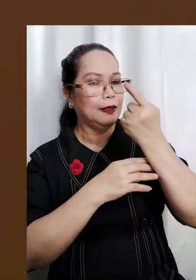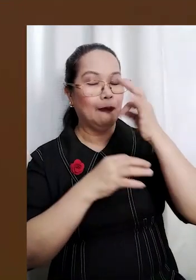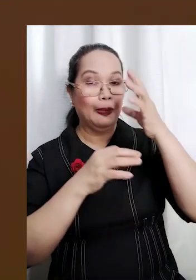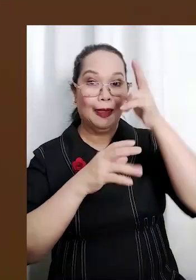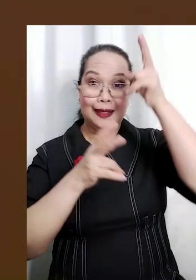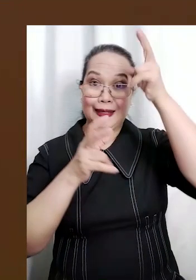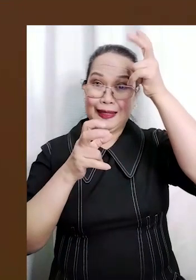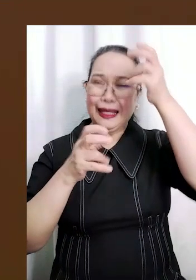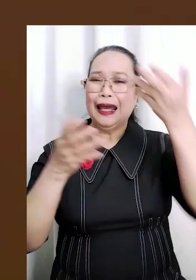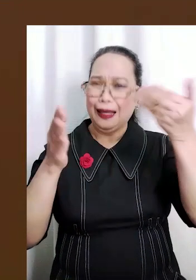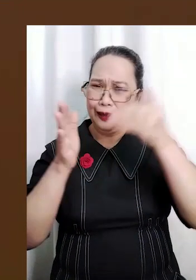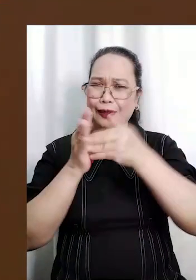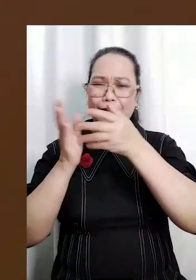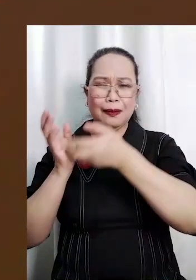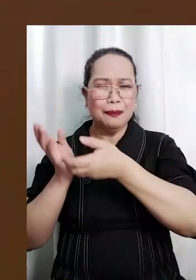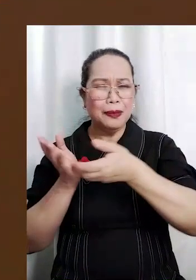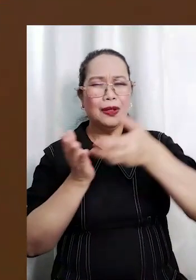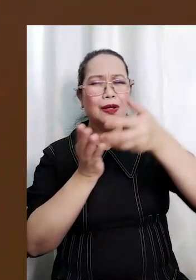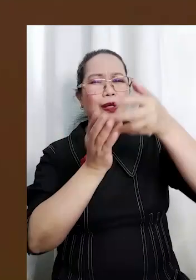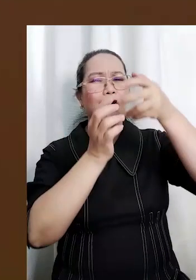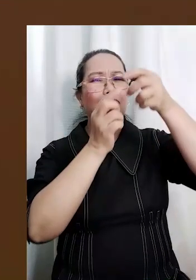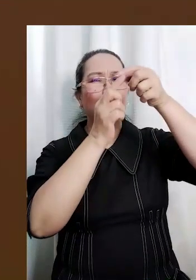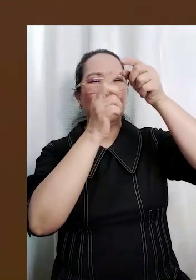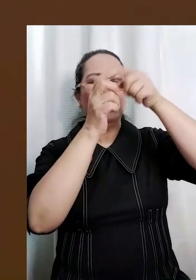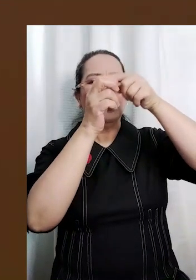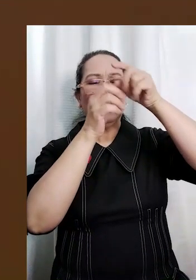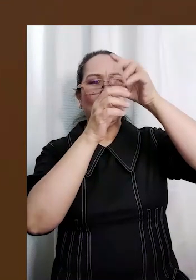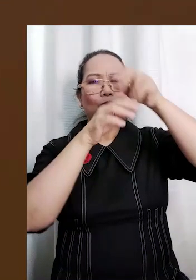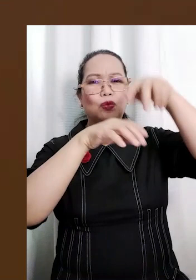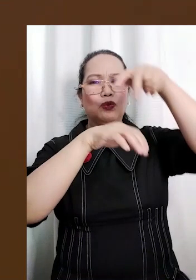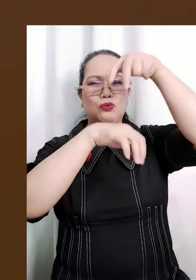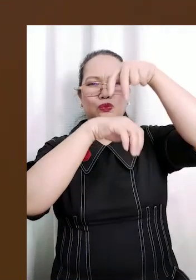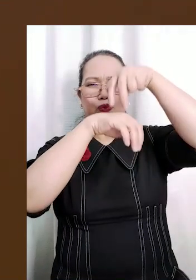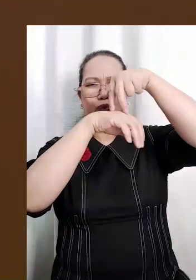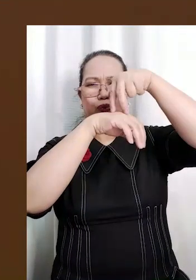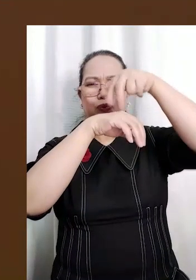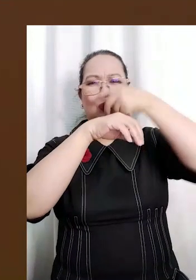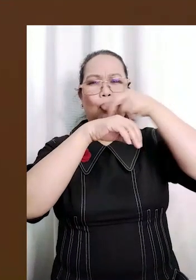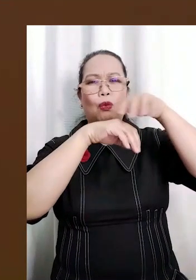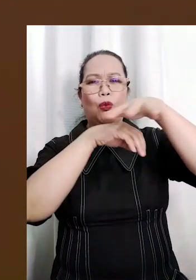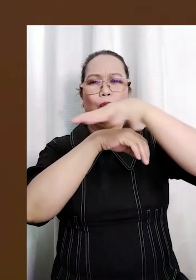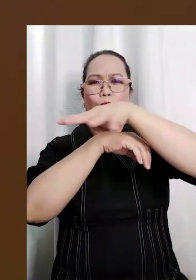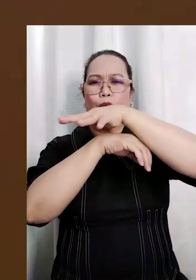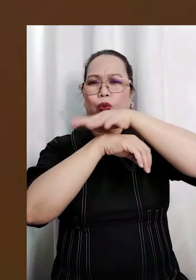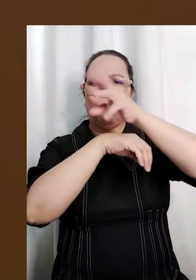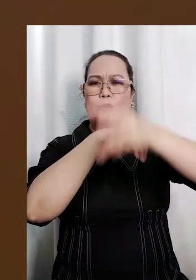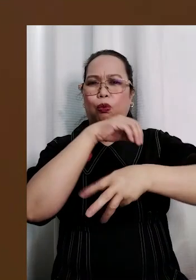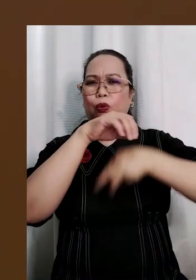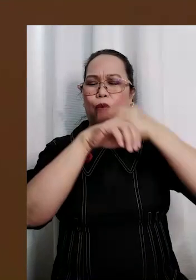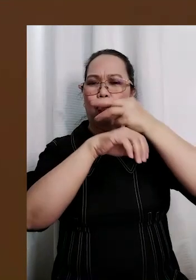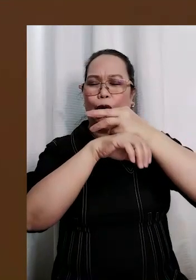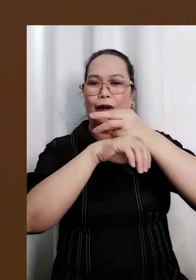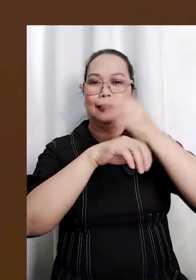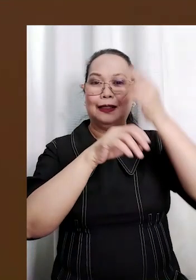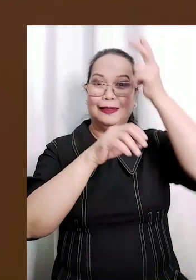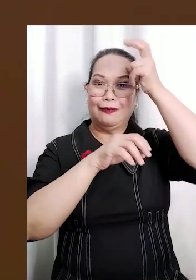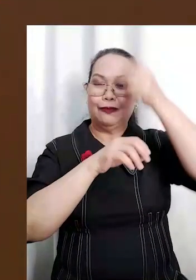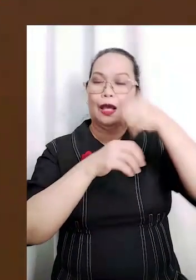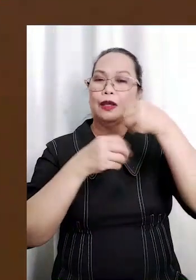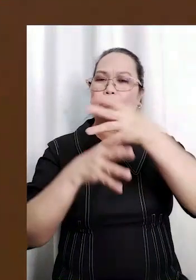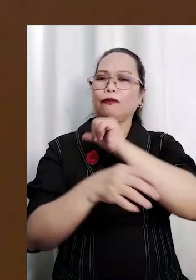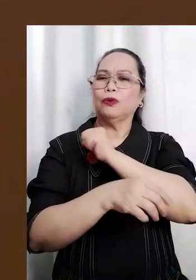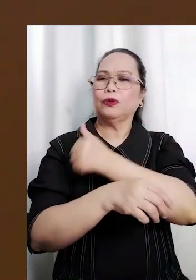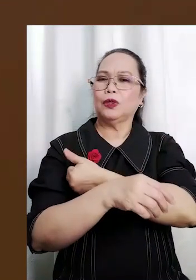high place and showed him in an instant all the kingdoms of the world. And he said to him, "I will give you all